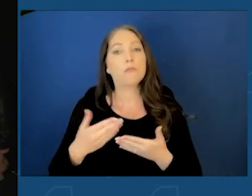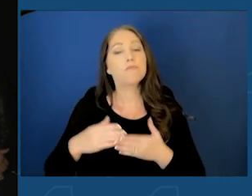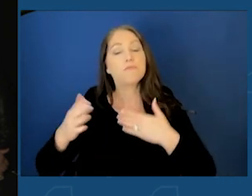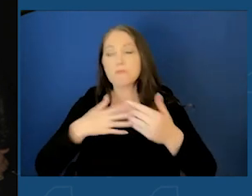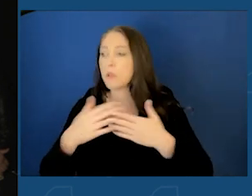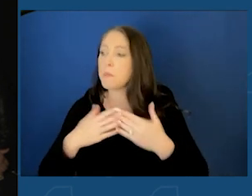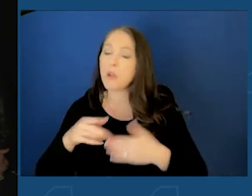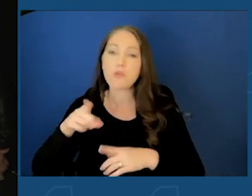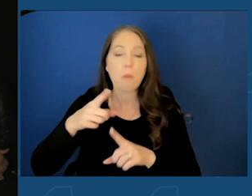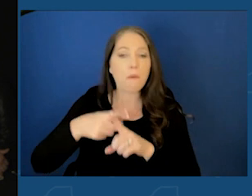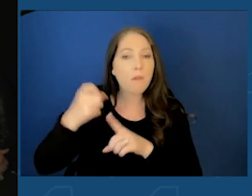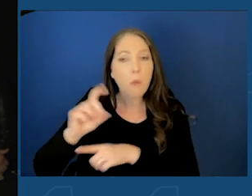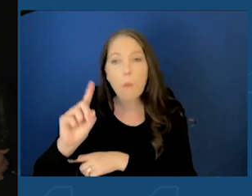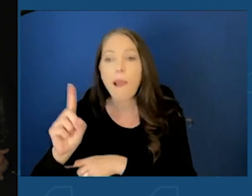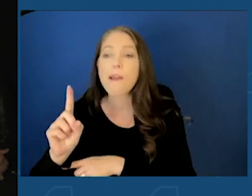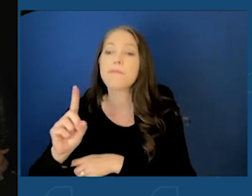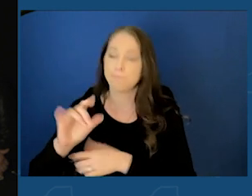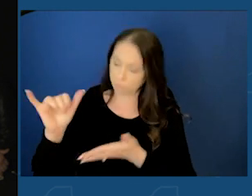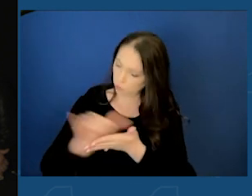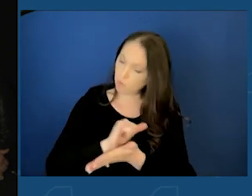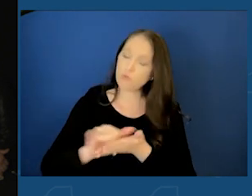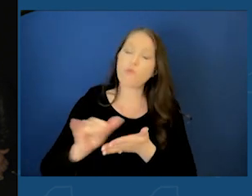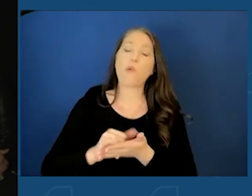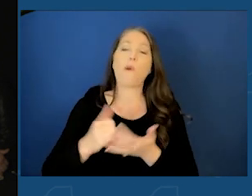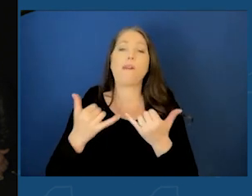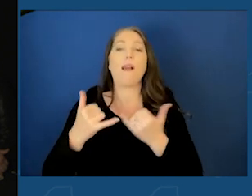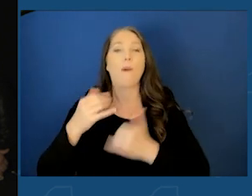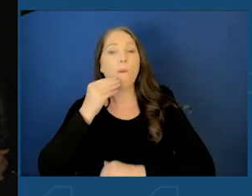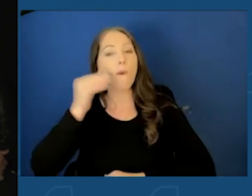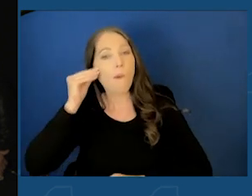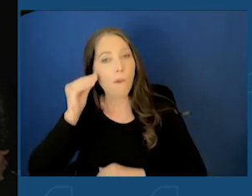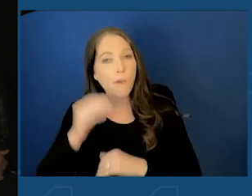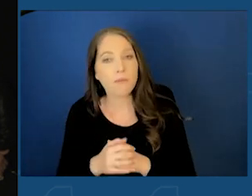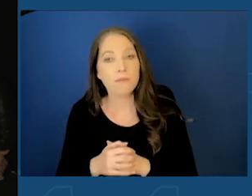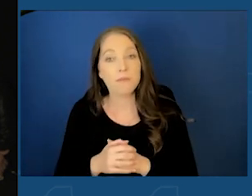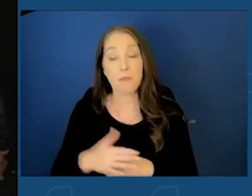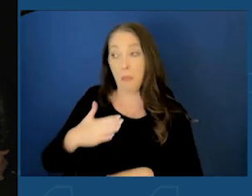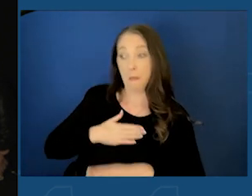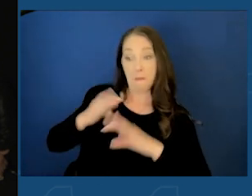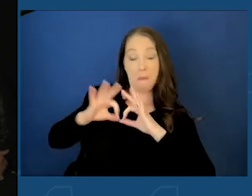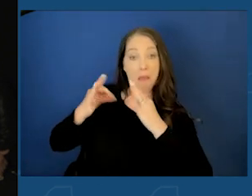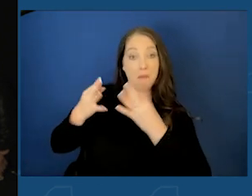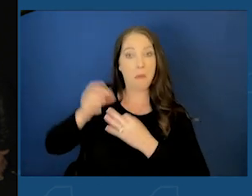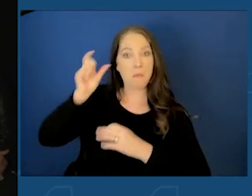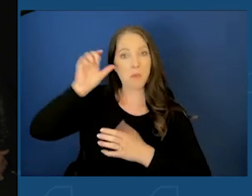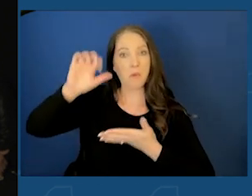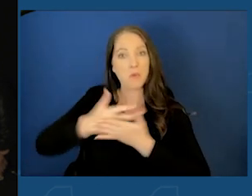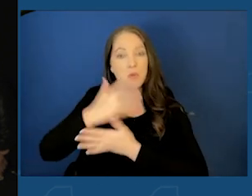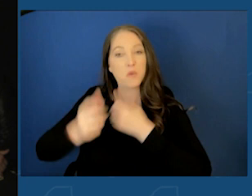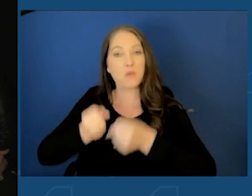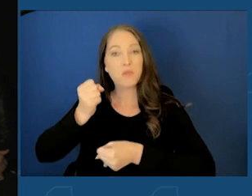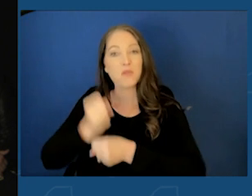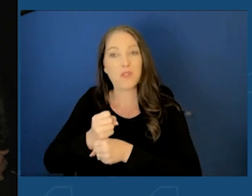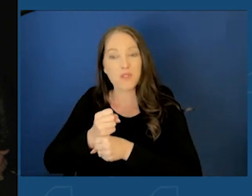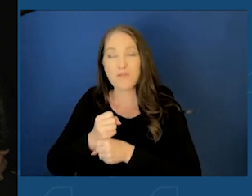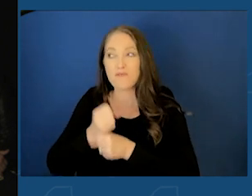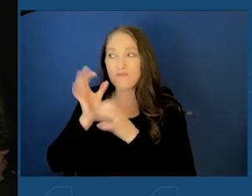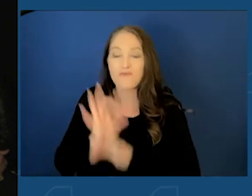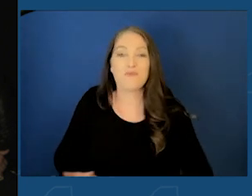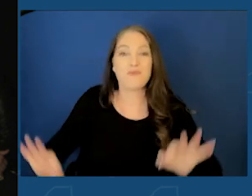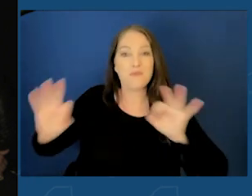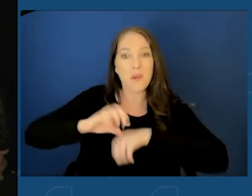is your home. For my own family, Lunar New Year is still the most important time of the year, both on Lunar New Year and on the days following